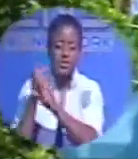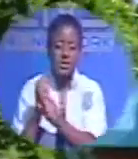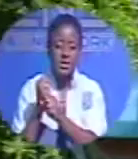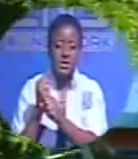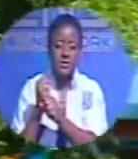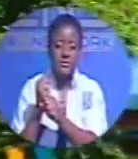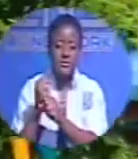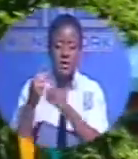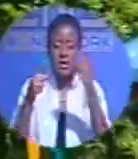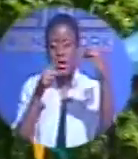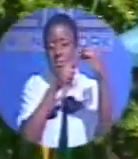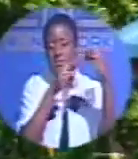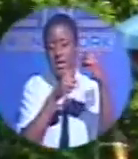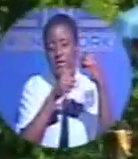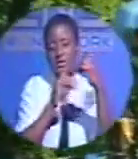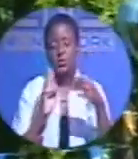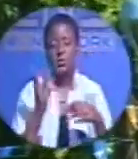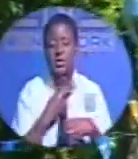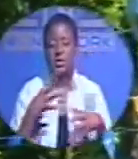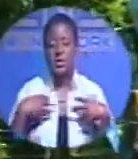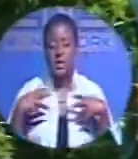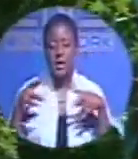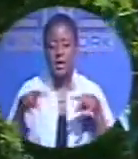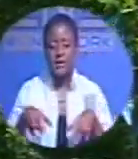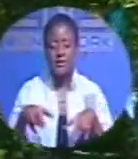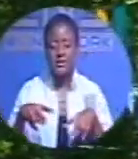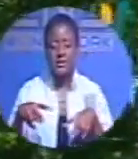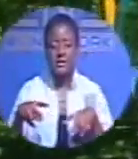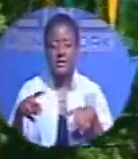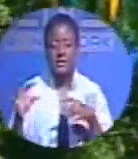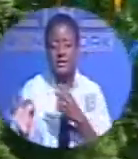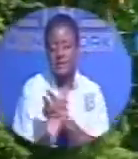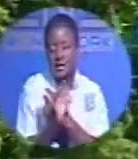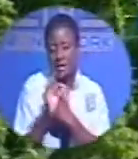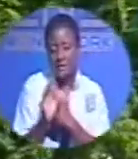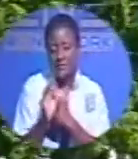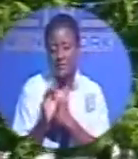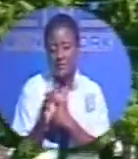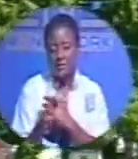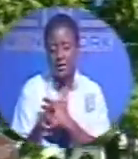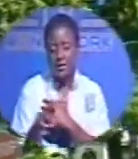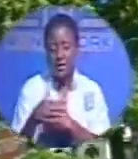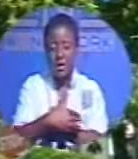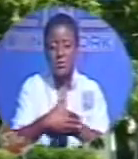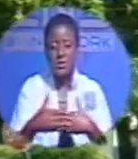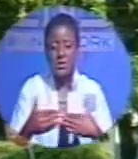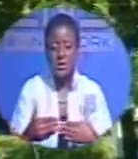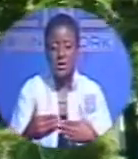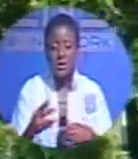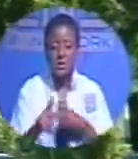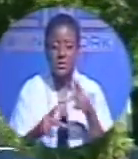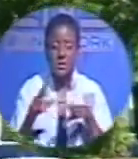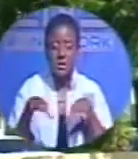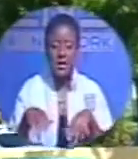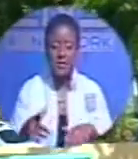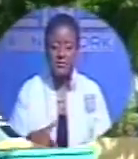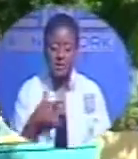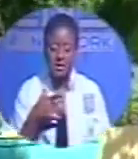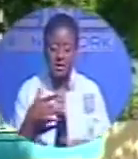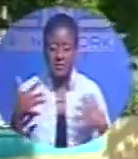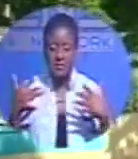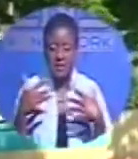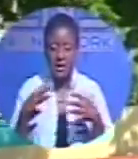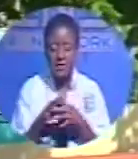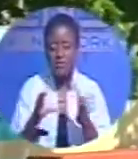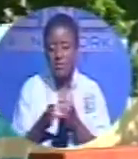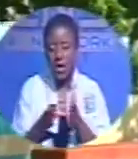where justice flows, where people can feel free, where people can feel safe, where people can feel the fear of crime is tremendously reduced.